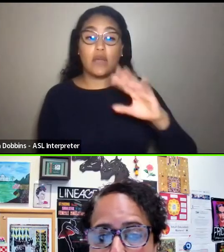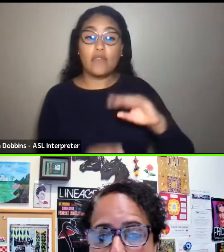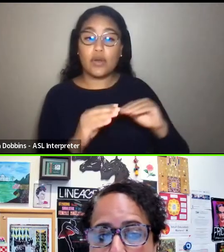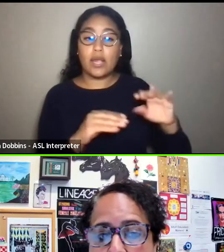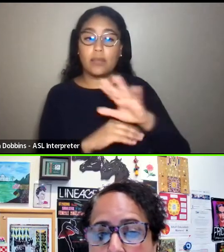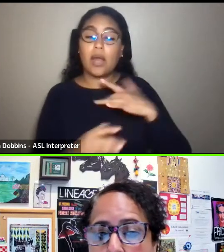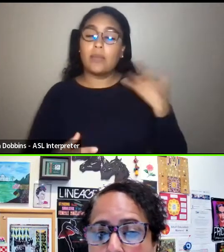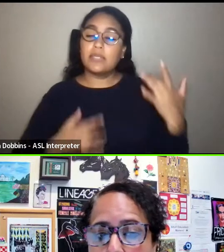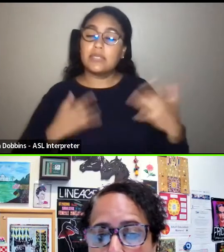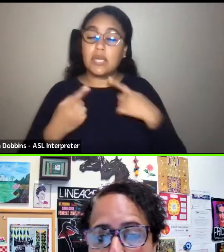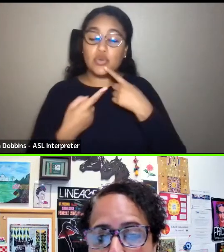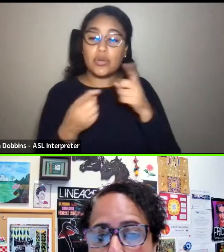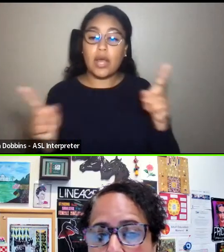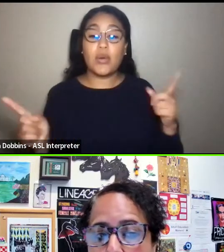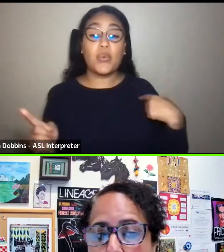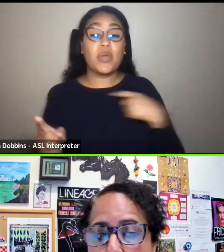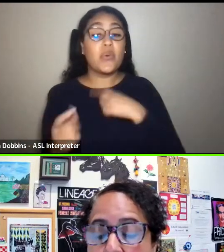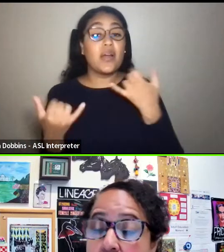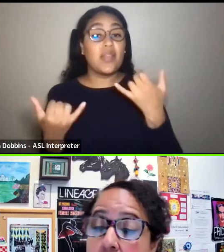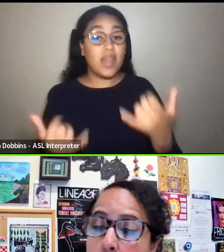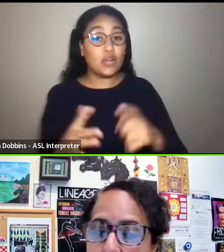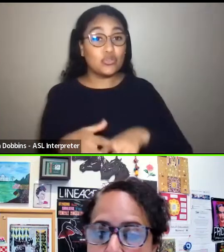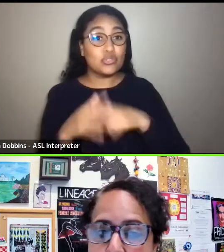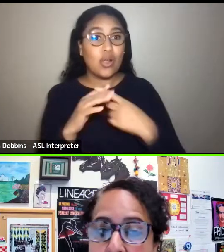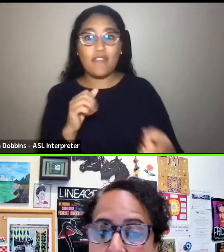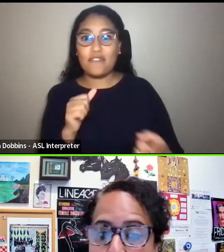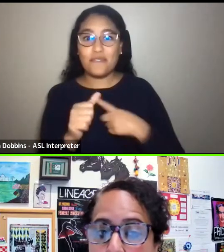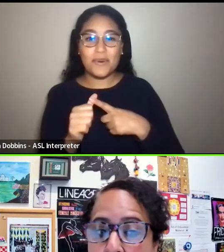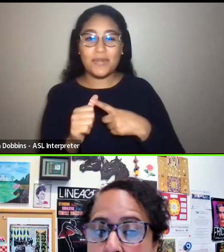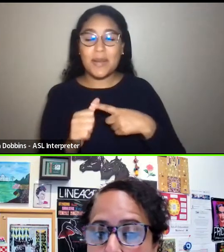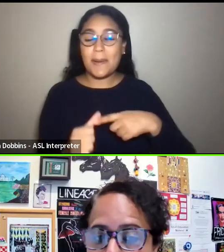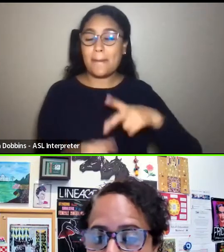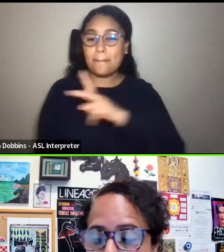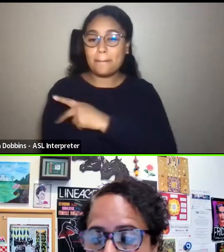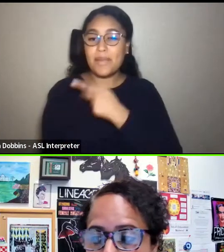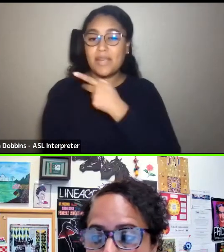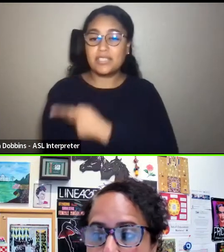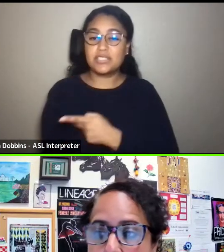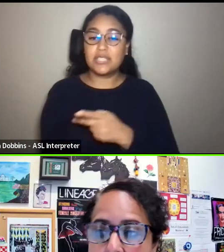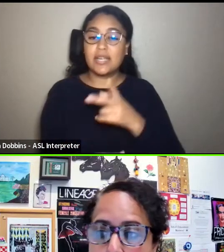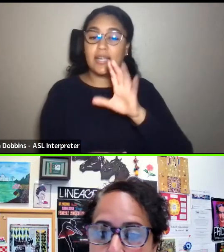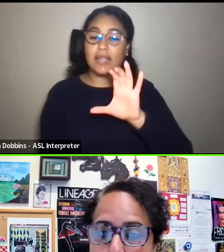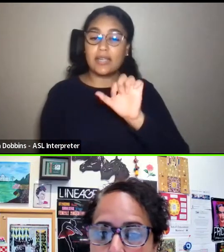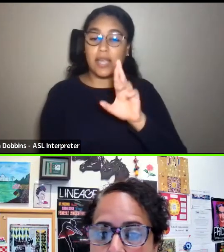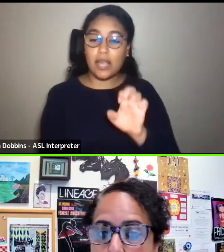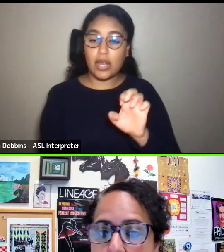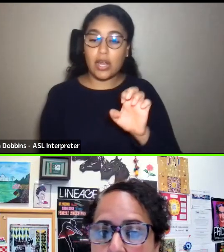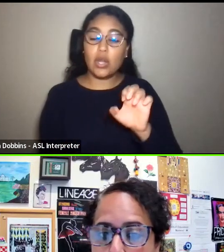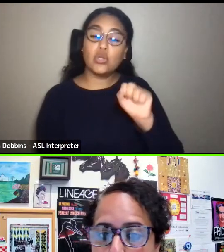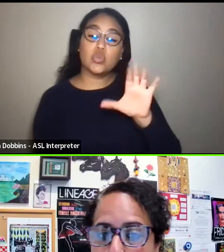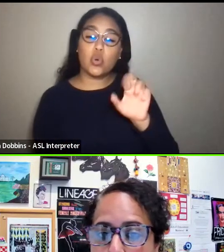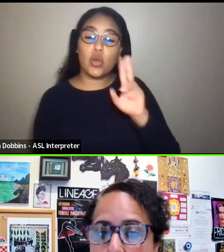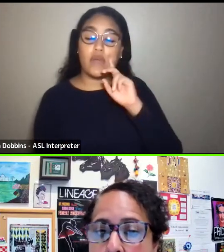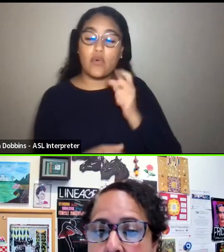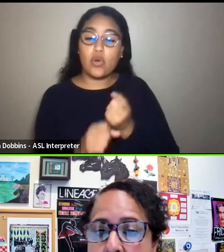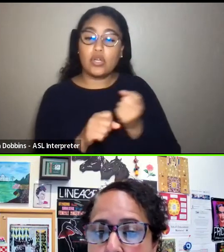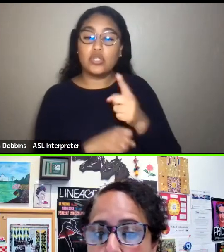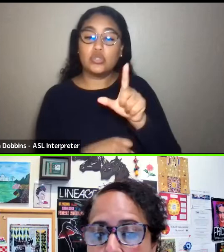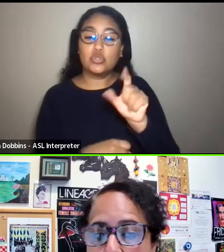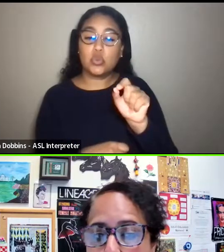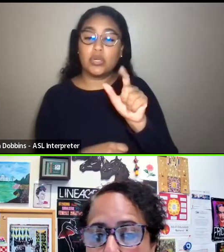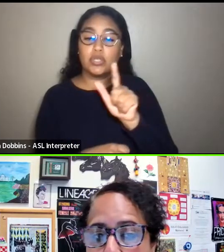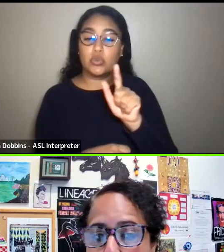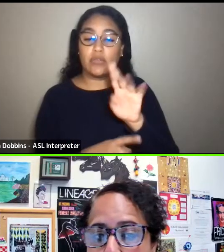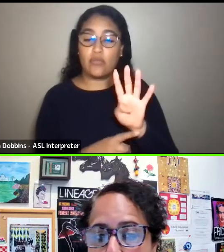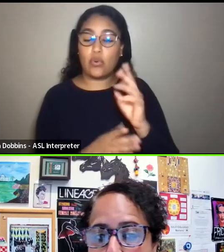am excited to announce that we will be launching our very first Patient Care Fundamentals course in spring 2024.